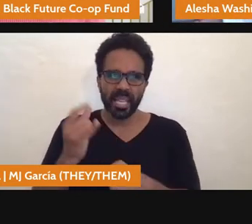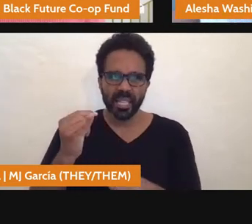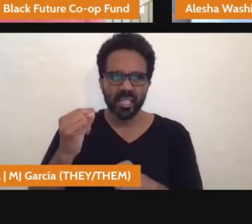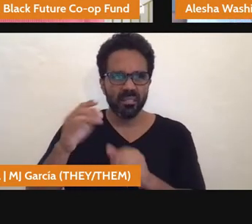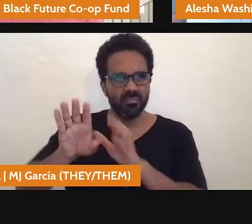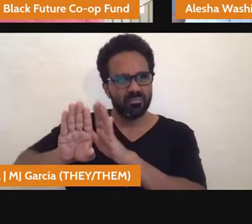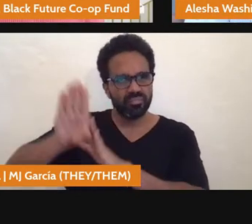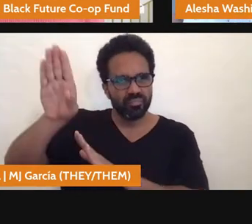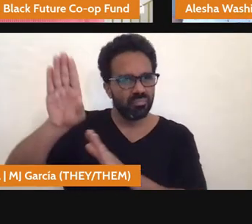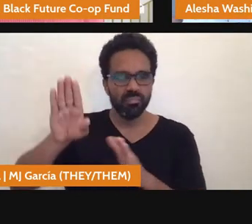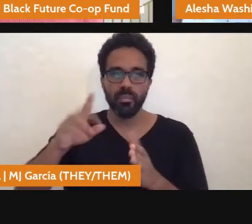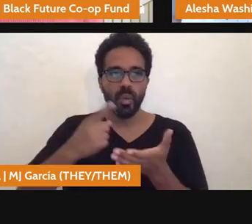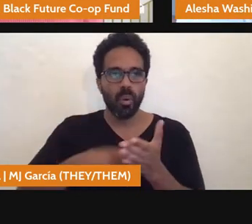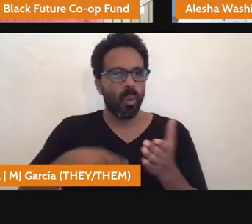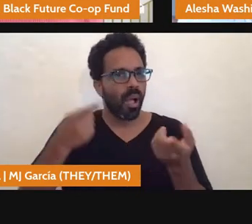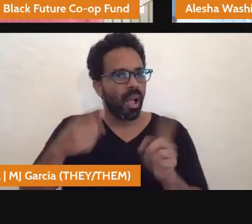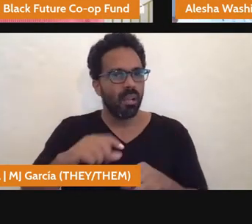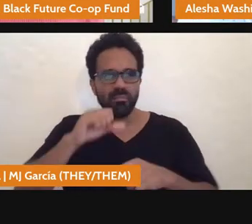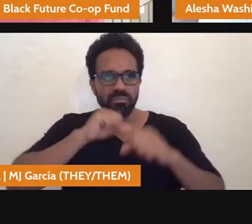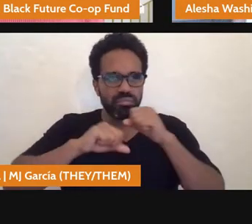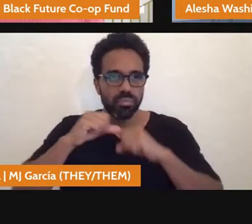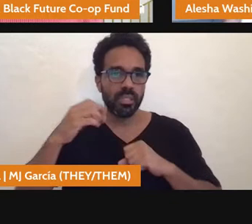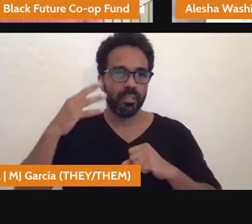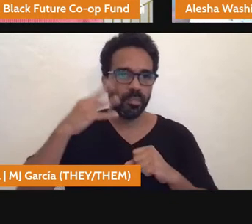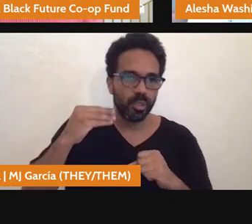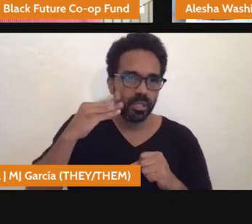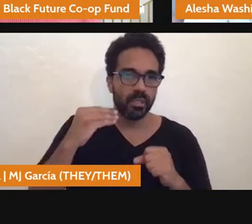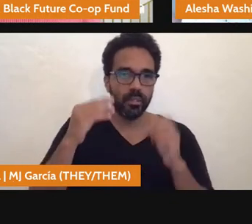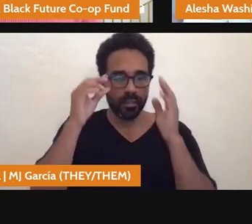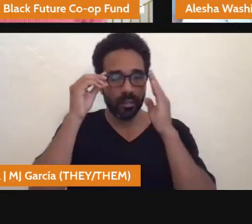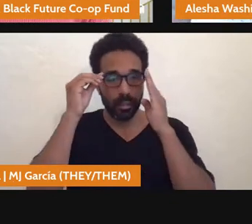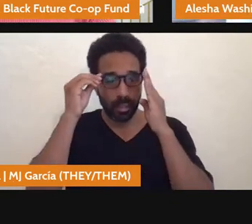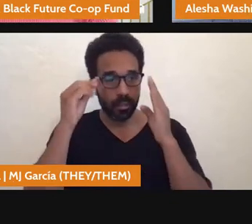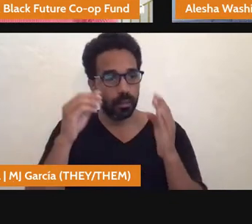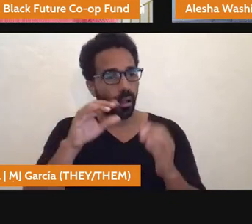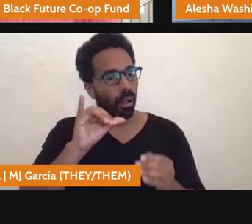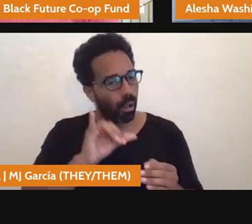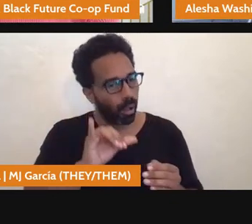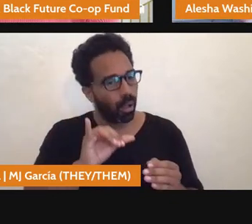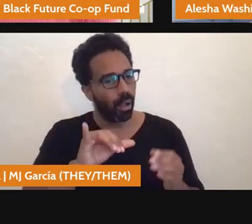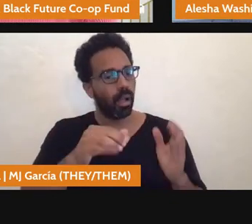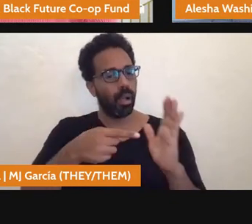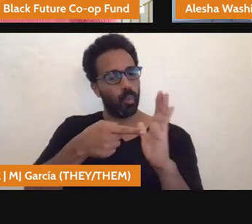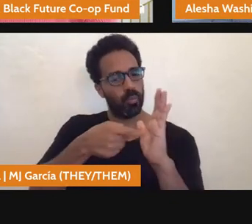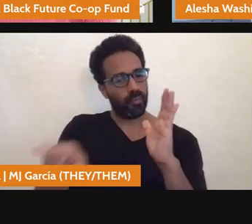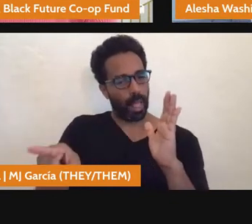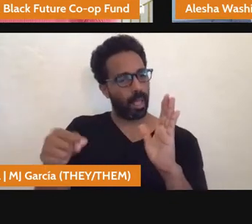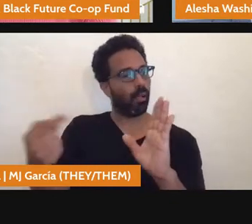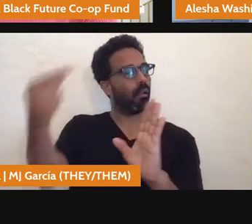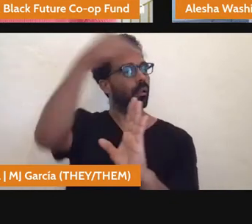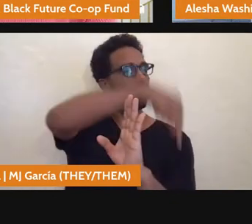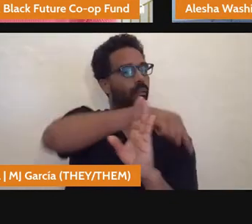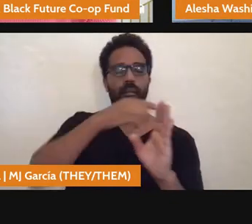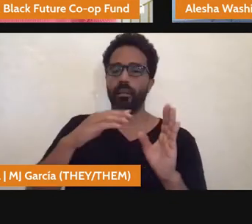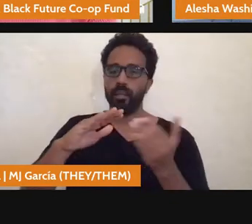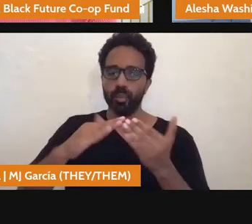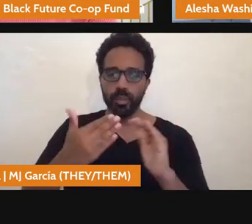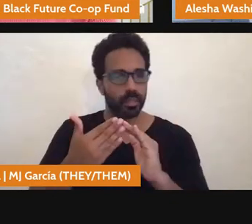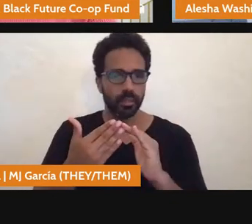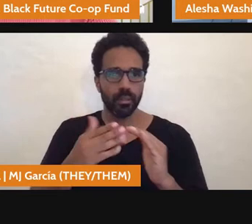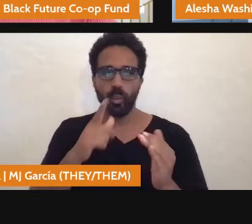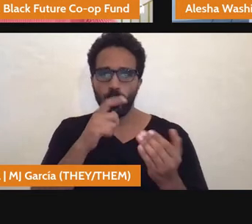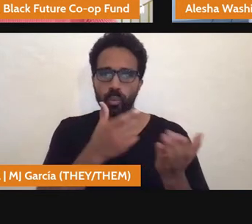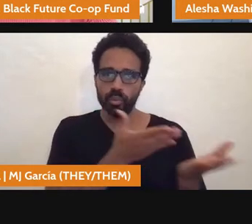But then also, what does it say then about the community that they're serving and the impact that's happening there? How's their capacity growing, right? Like, how are they